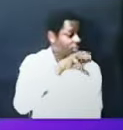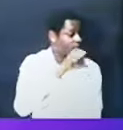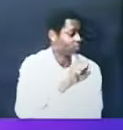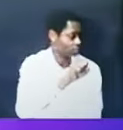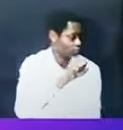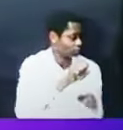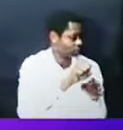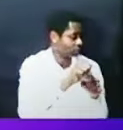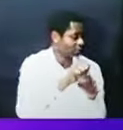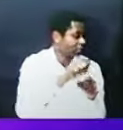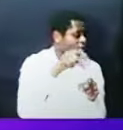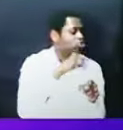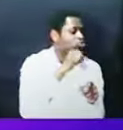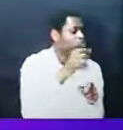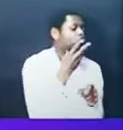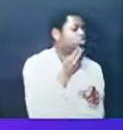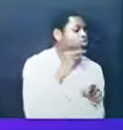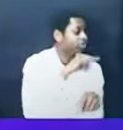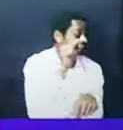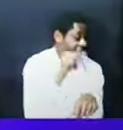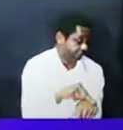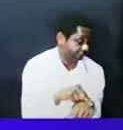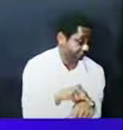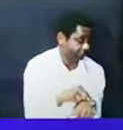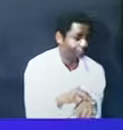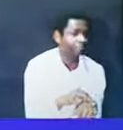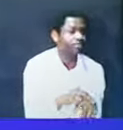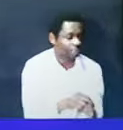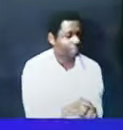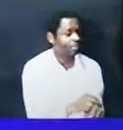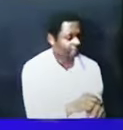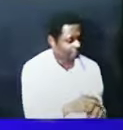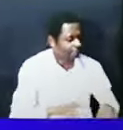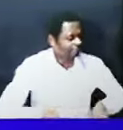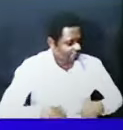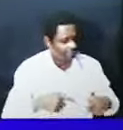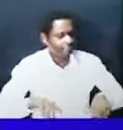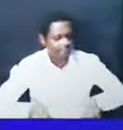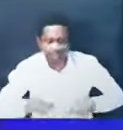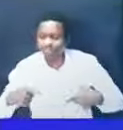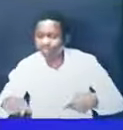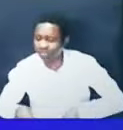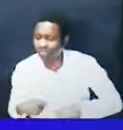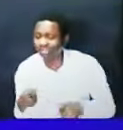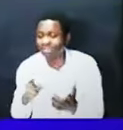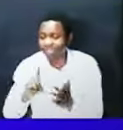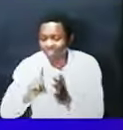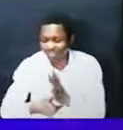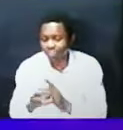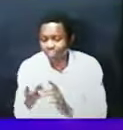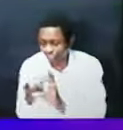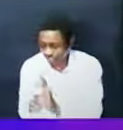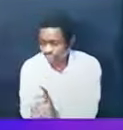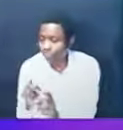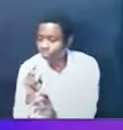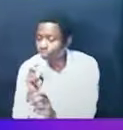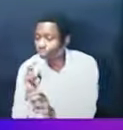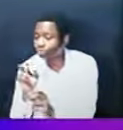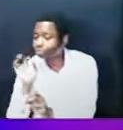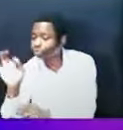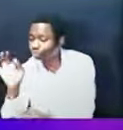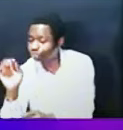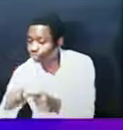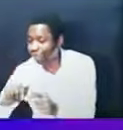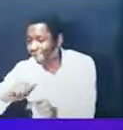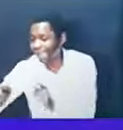nation. They were living in Cyrene. They went to Antioch and began to speak to Greeks also. Now they dared now to move beyond